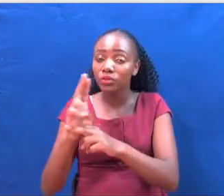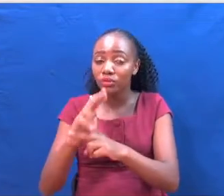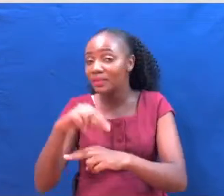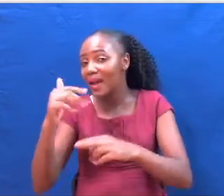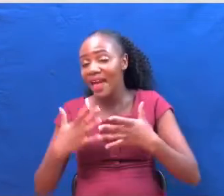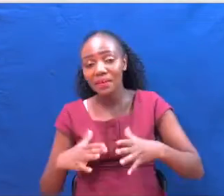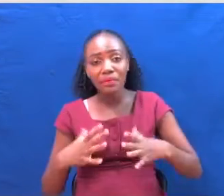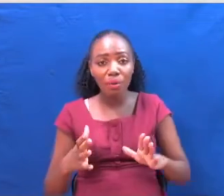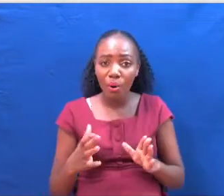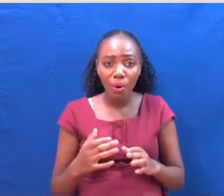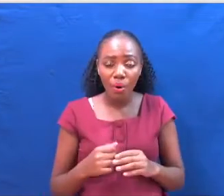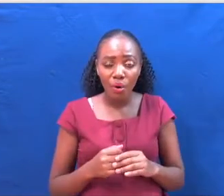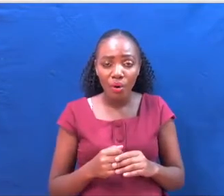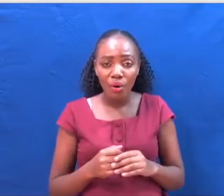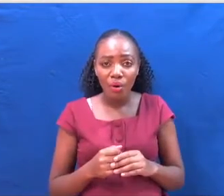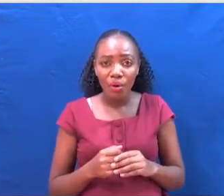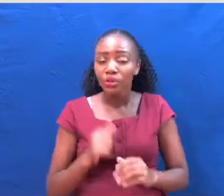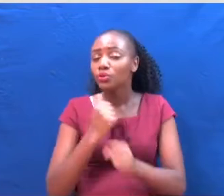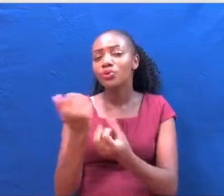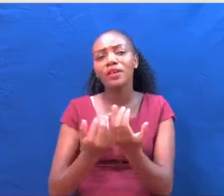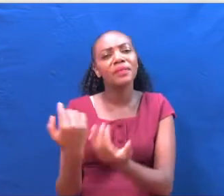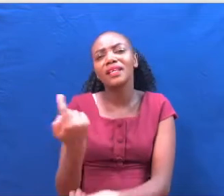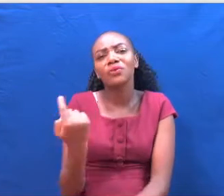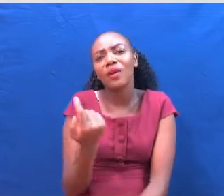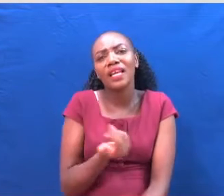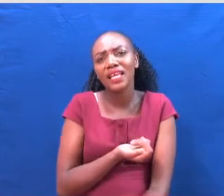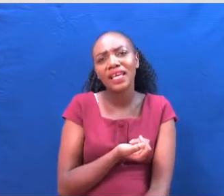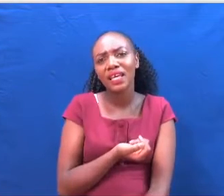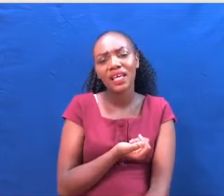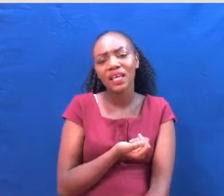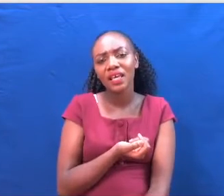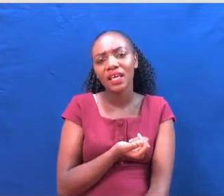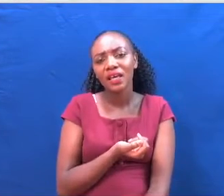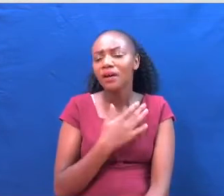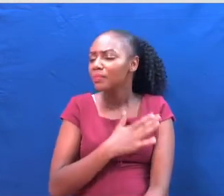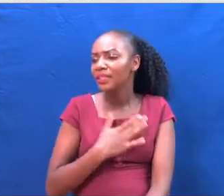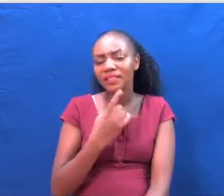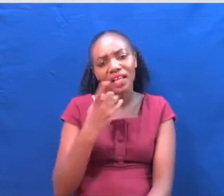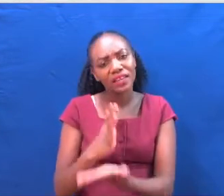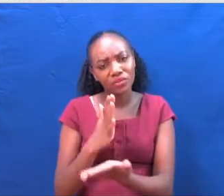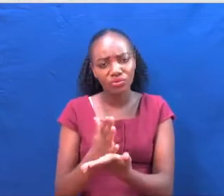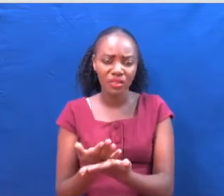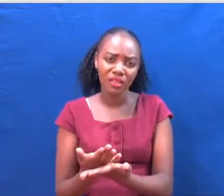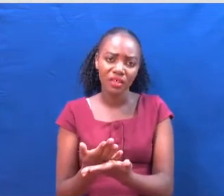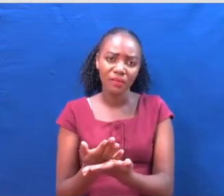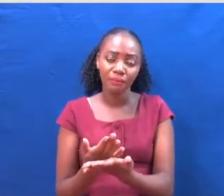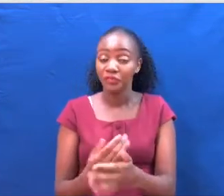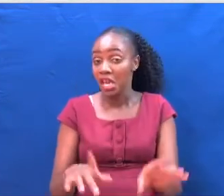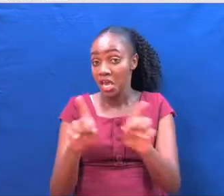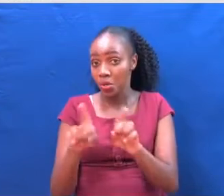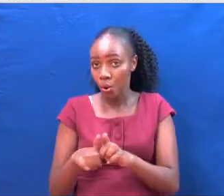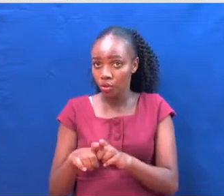people to do the business? Just tell us the truth. Cherono admitting that her